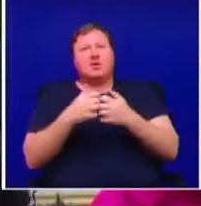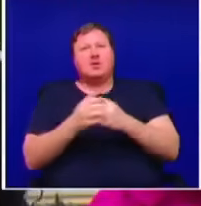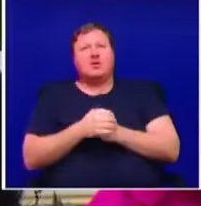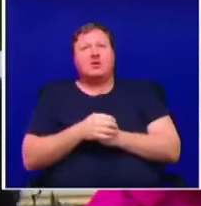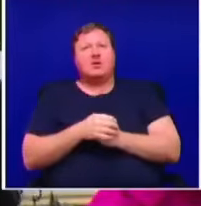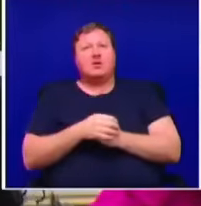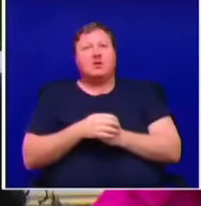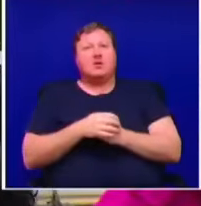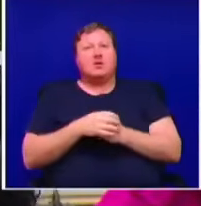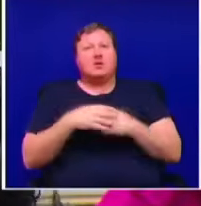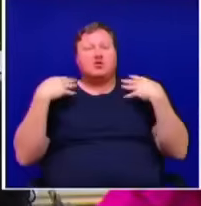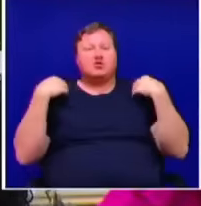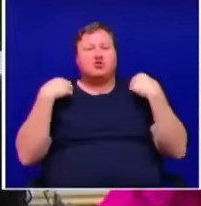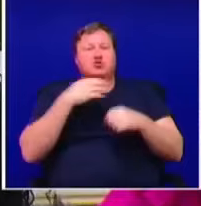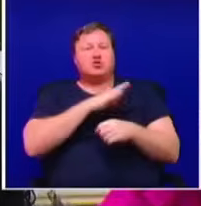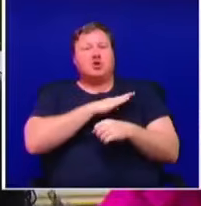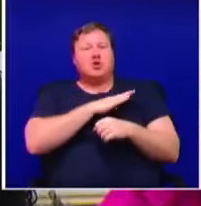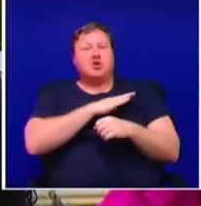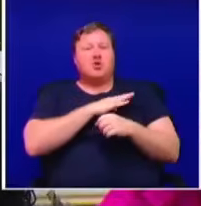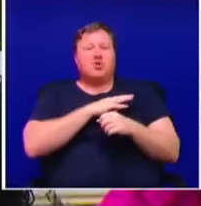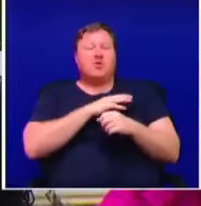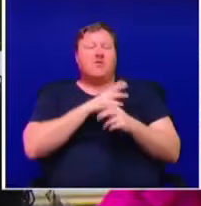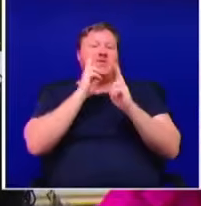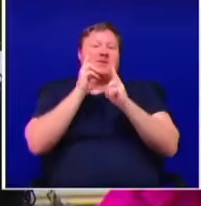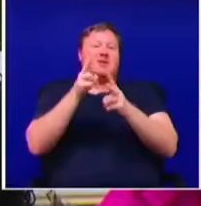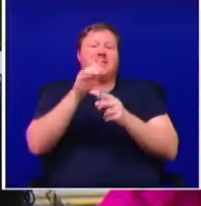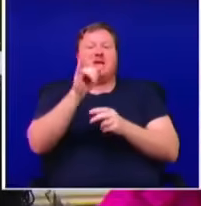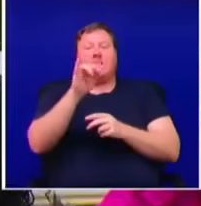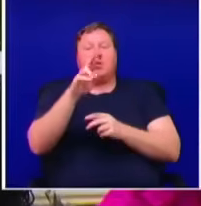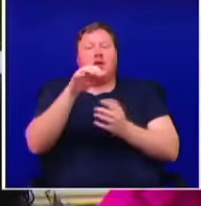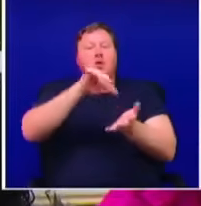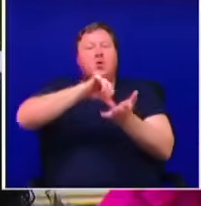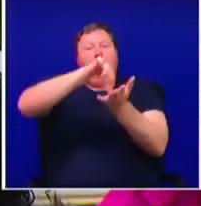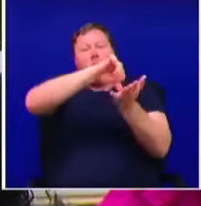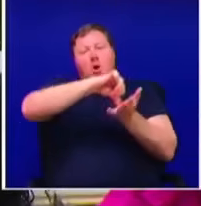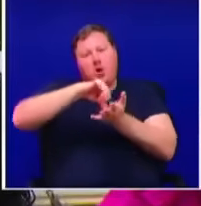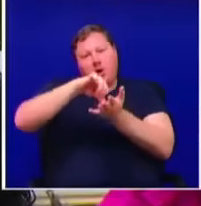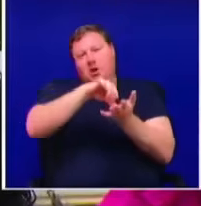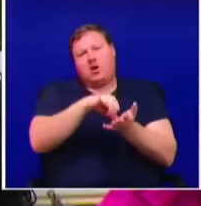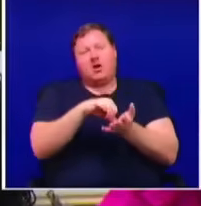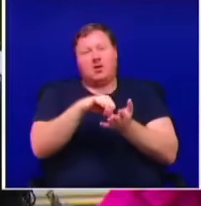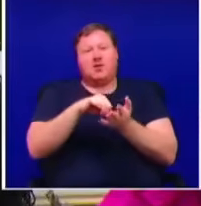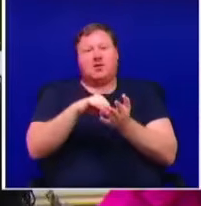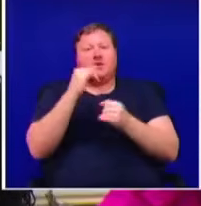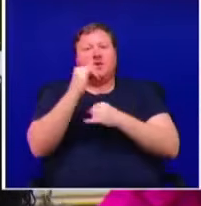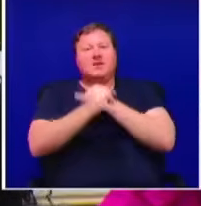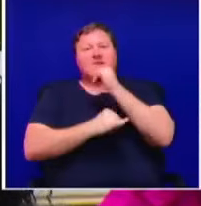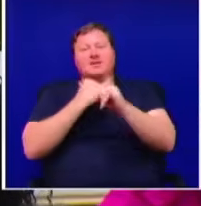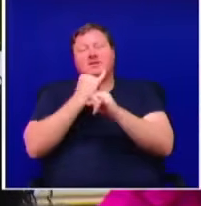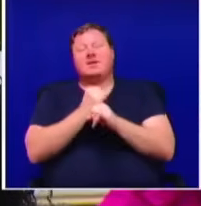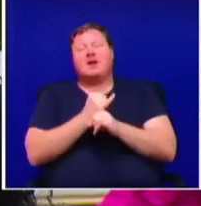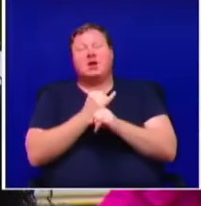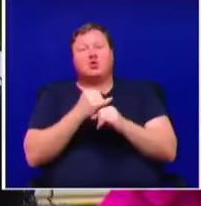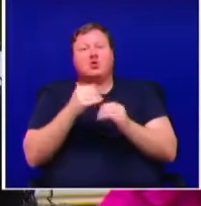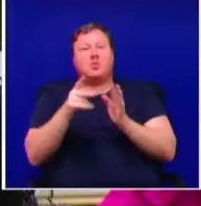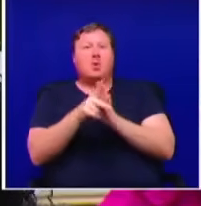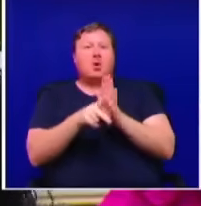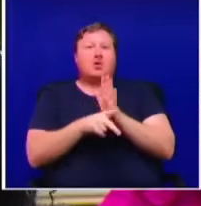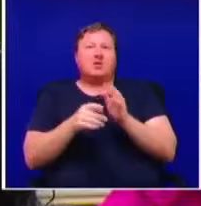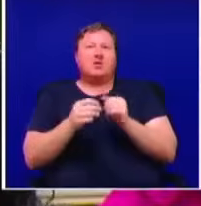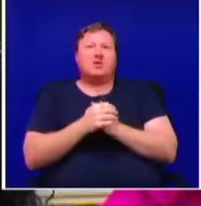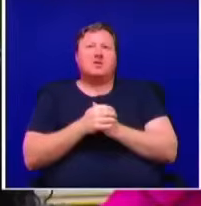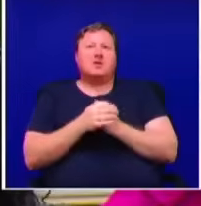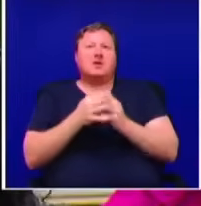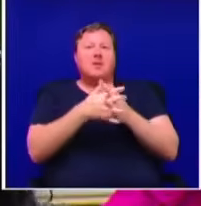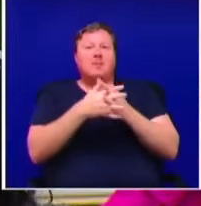some significant statements on foreign policy. That general has had a global implication on the US